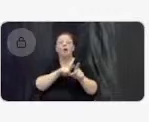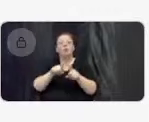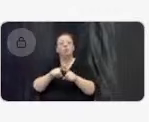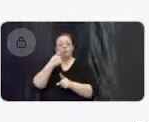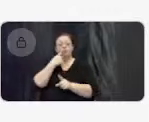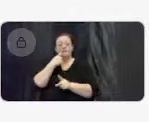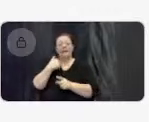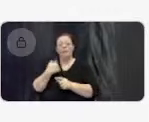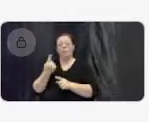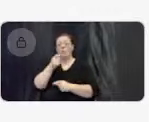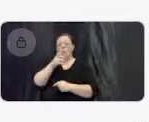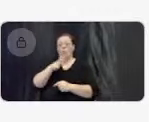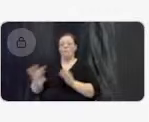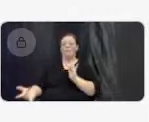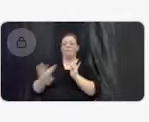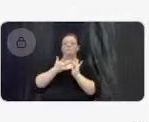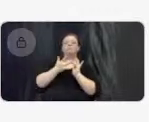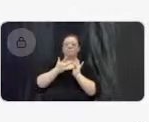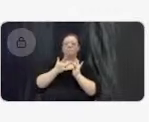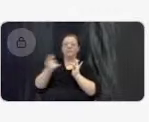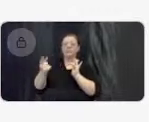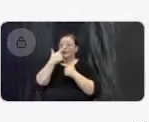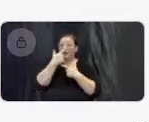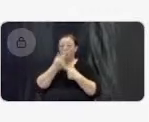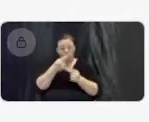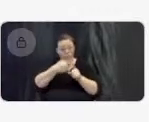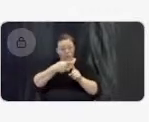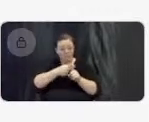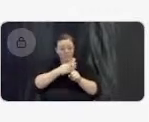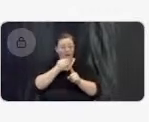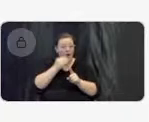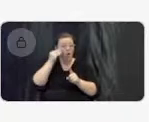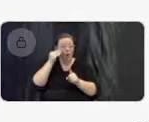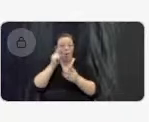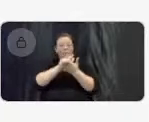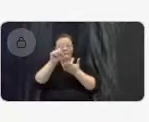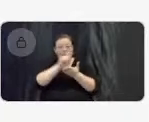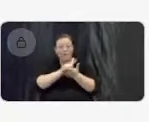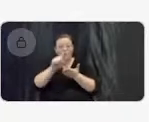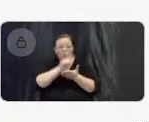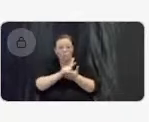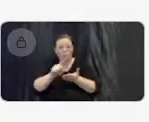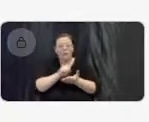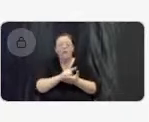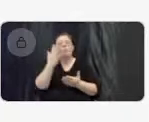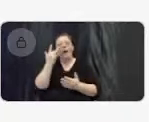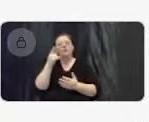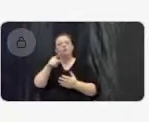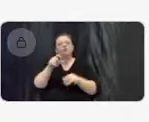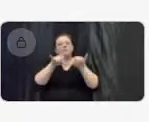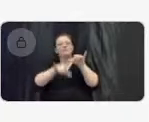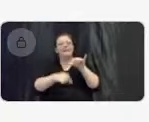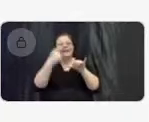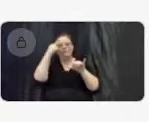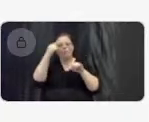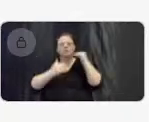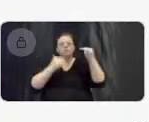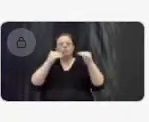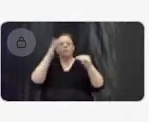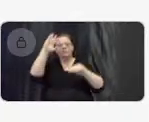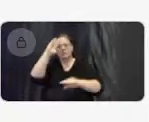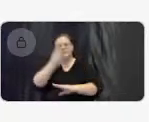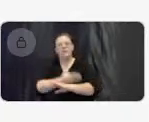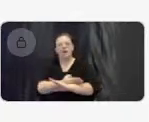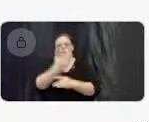recently had a woman reach out to me who was interested in renting my home on a weekly basis so that she could be near her adult son who